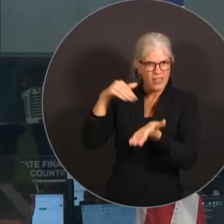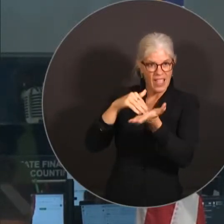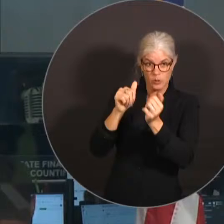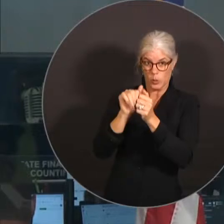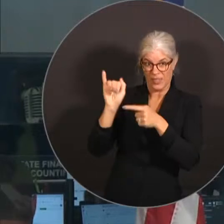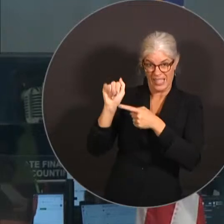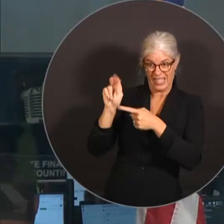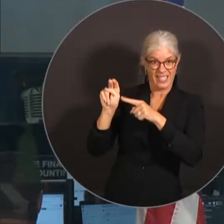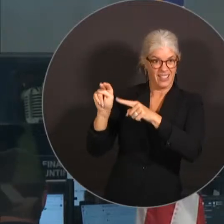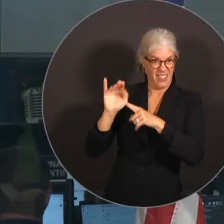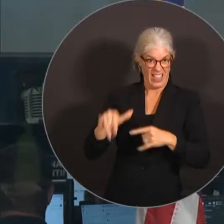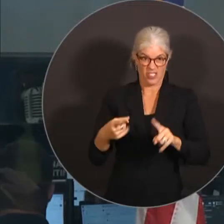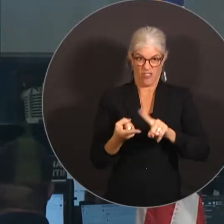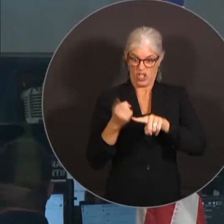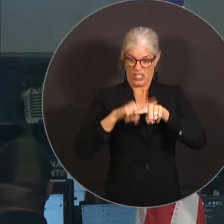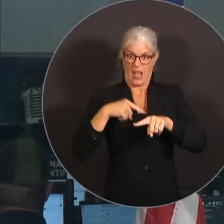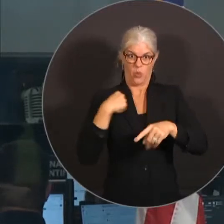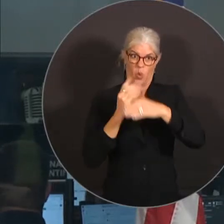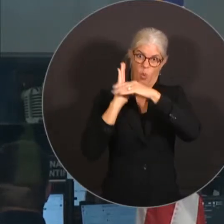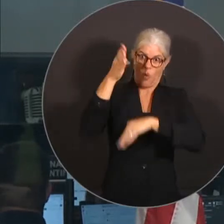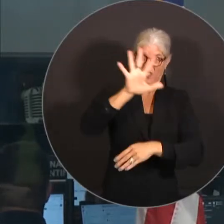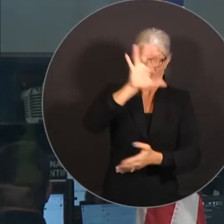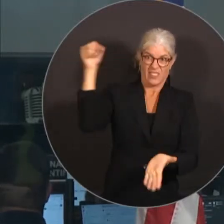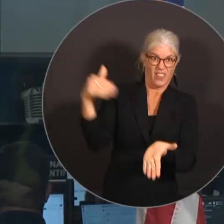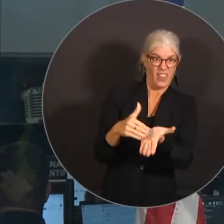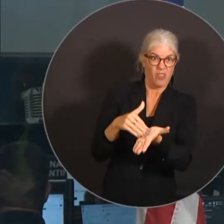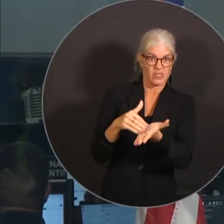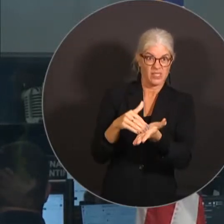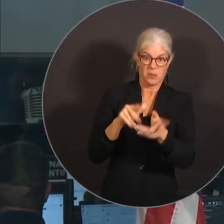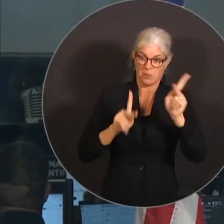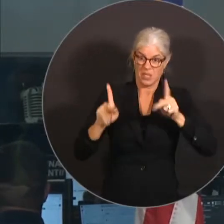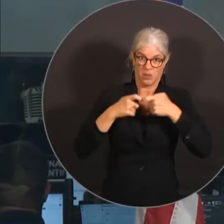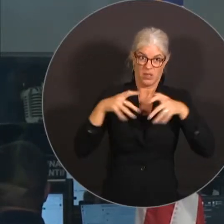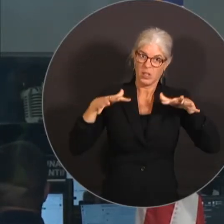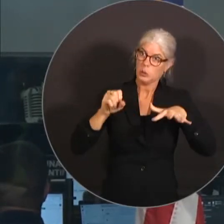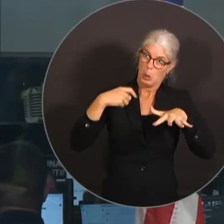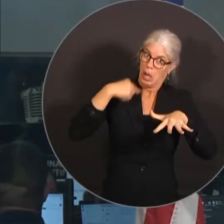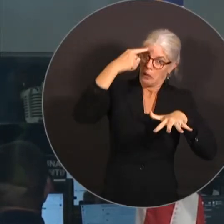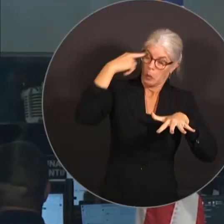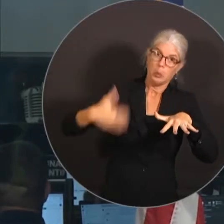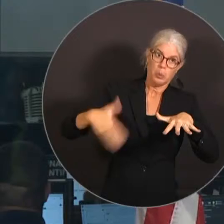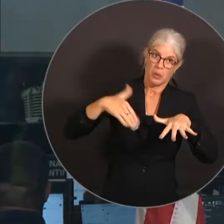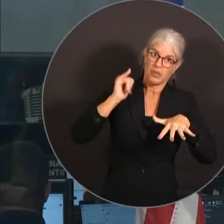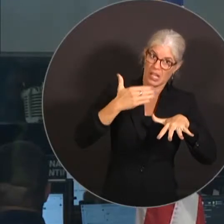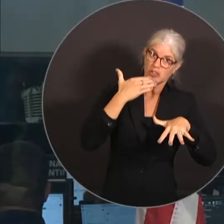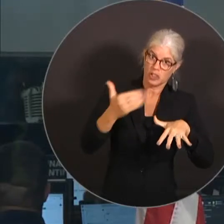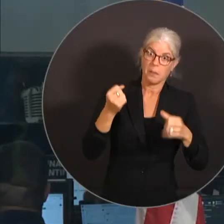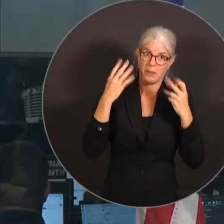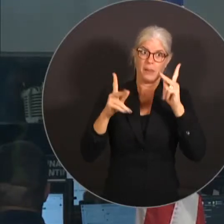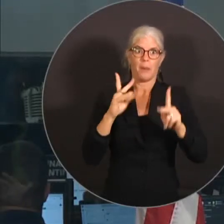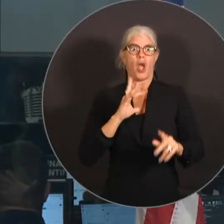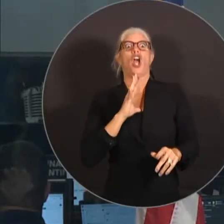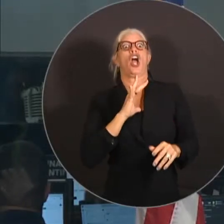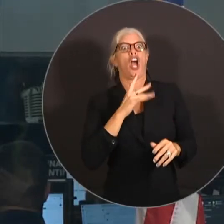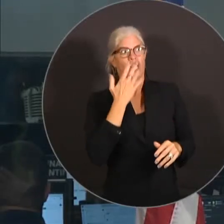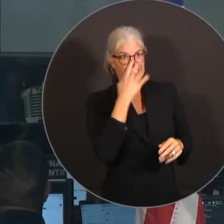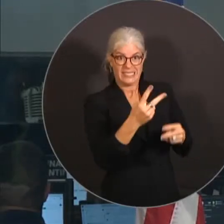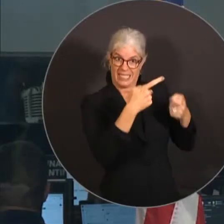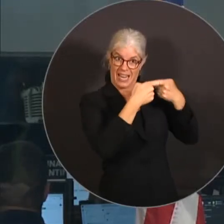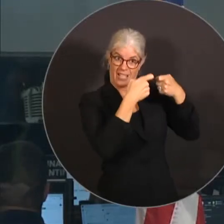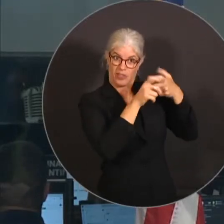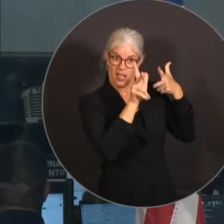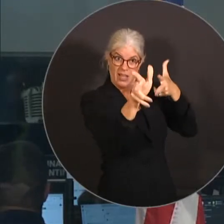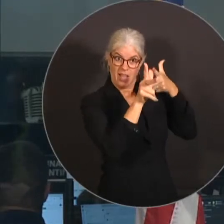crossed 50, and so I think that that's good. I think there's a lot of people that are excited about going to work. I know Floridians